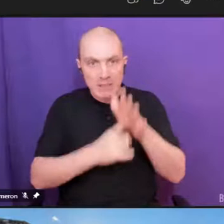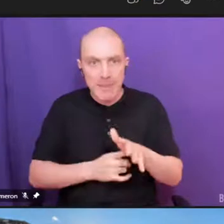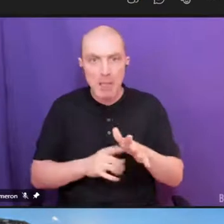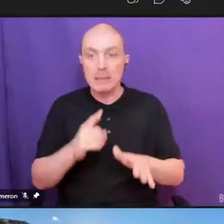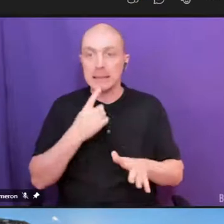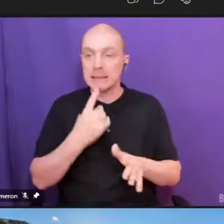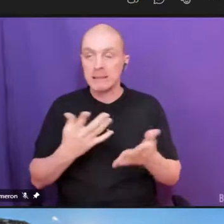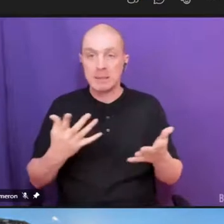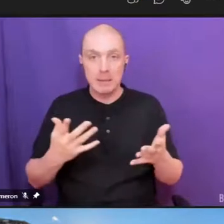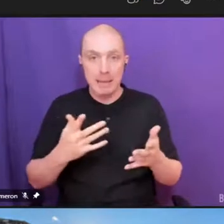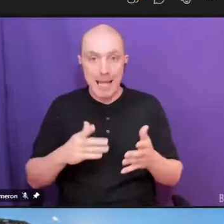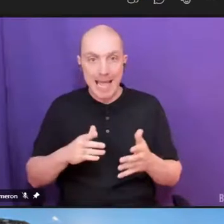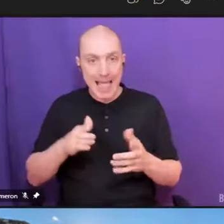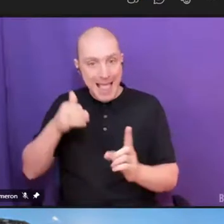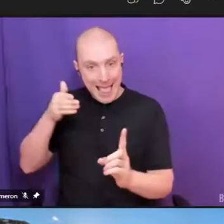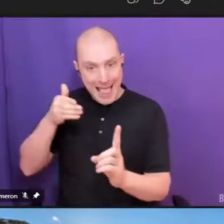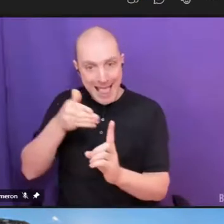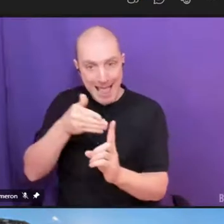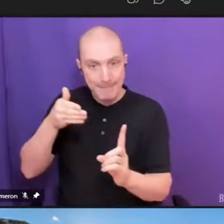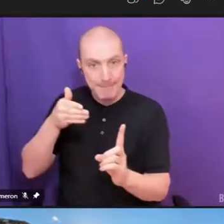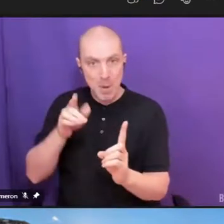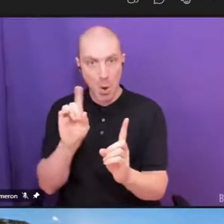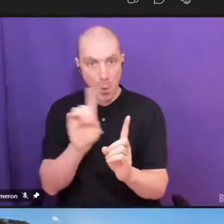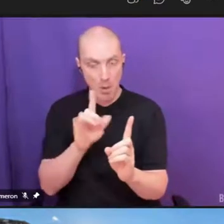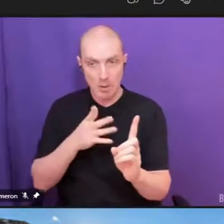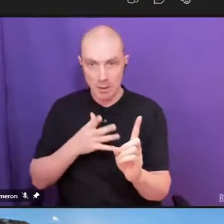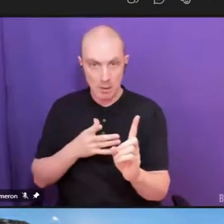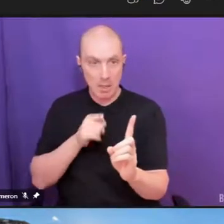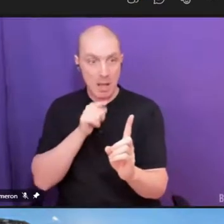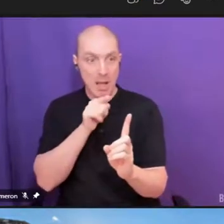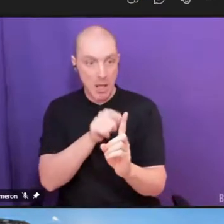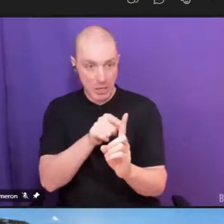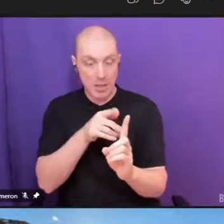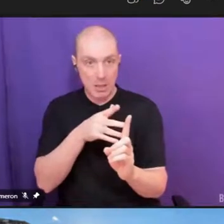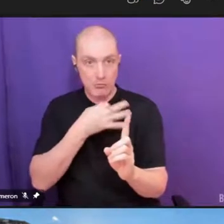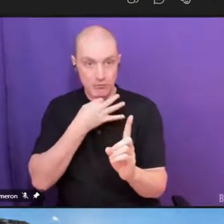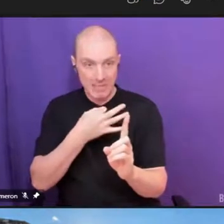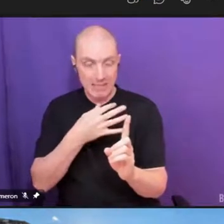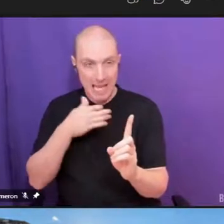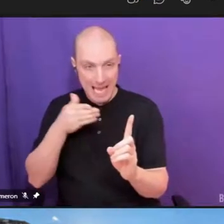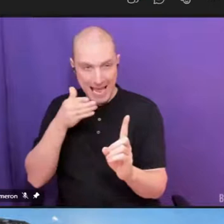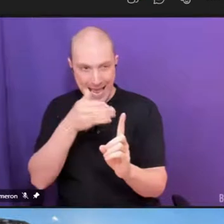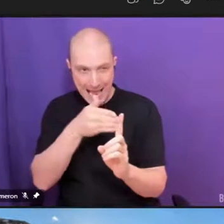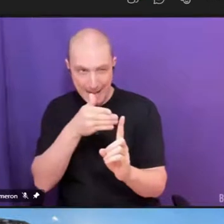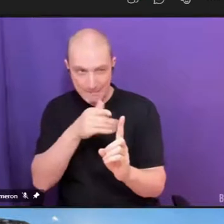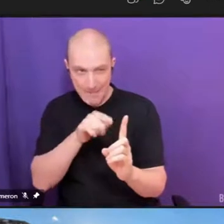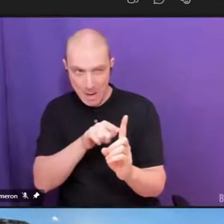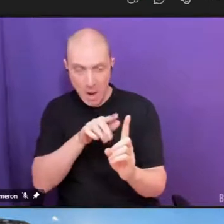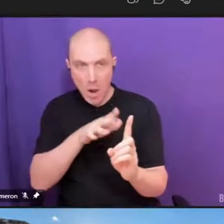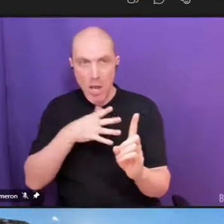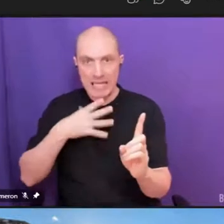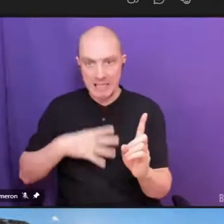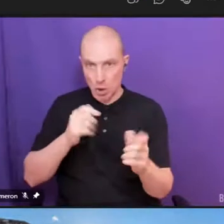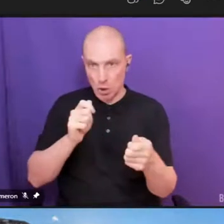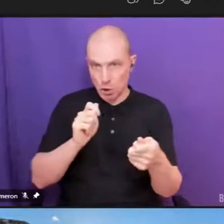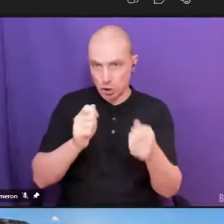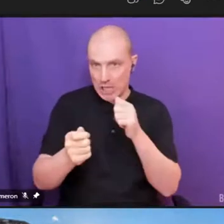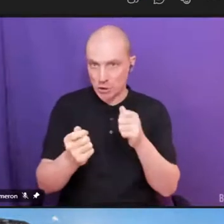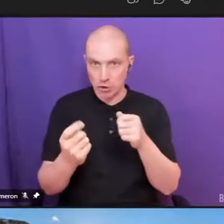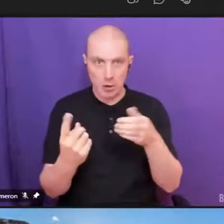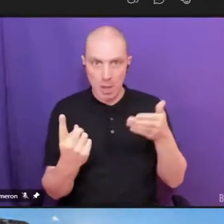to achieve and having to think of another way of doing it. But definitely the working arrangements has necessitated